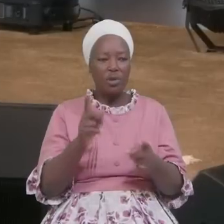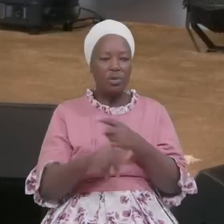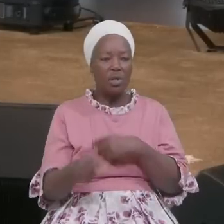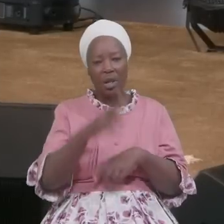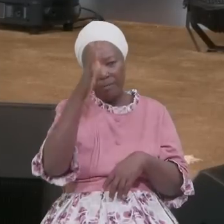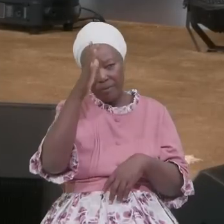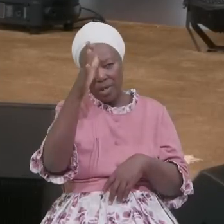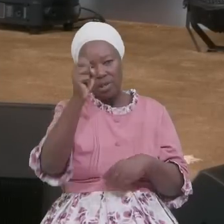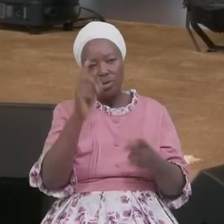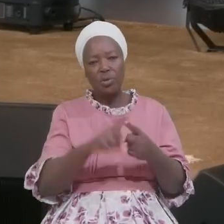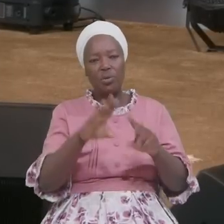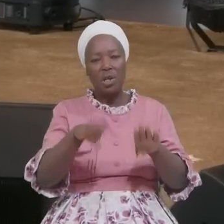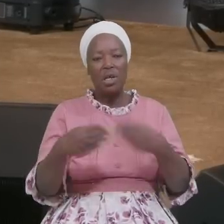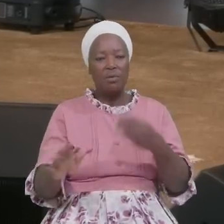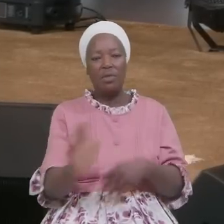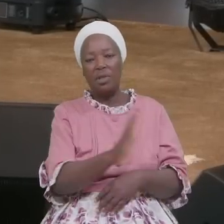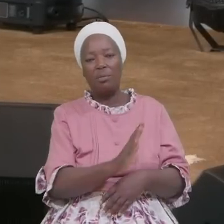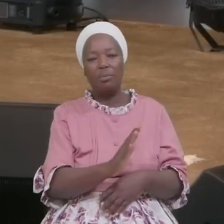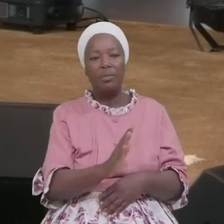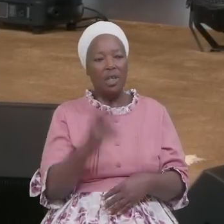fathers to give them.